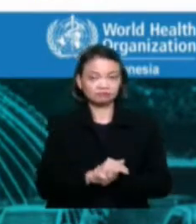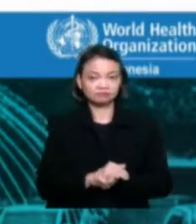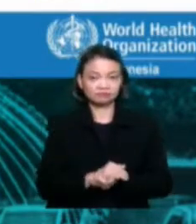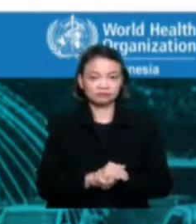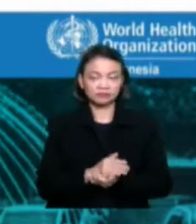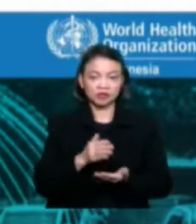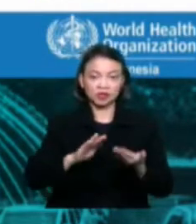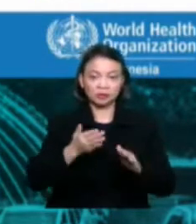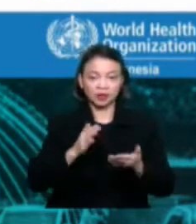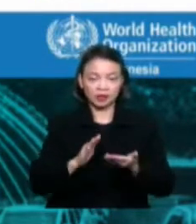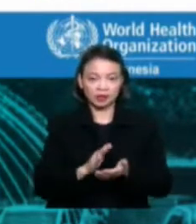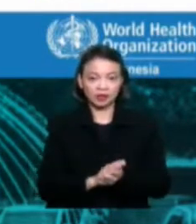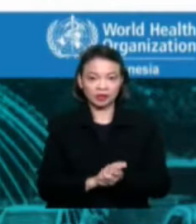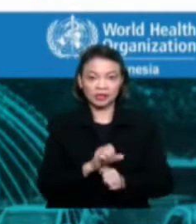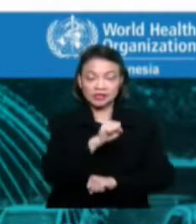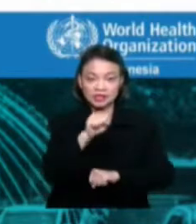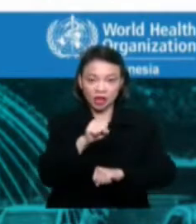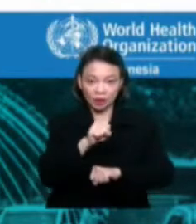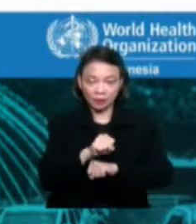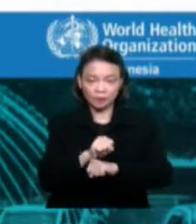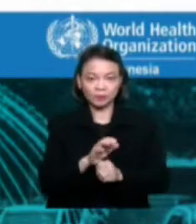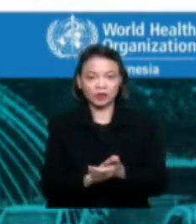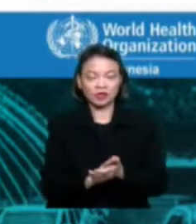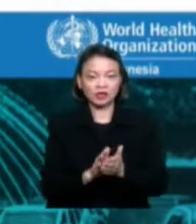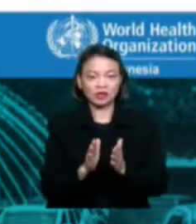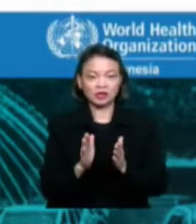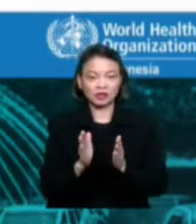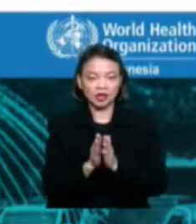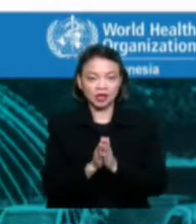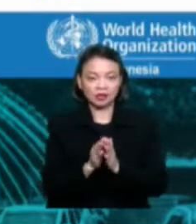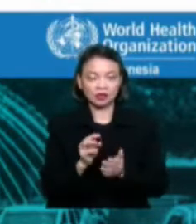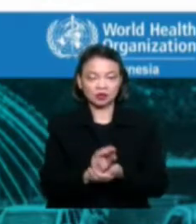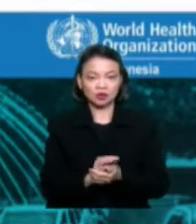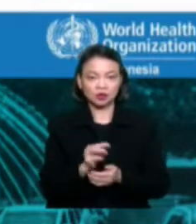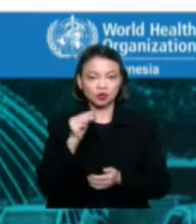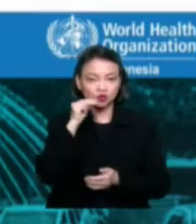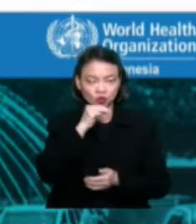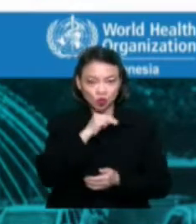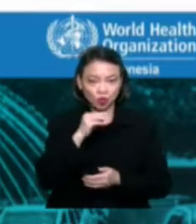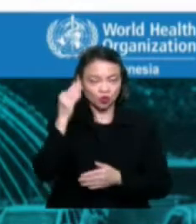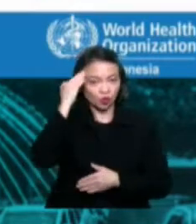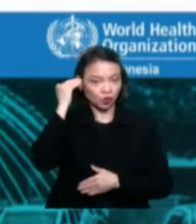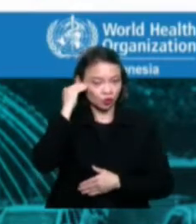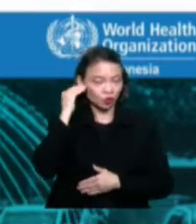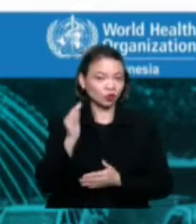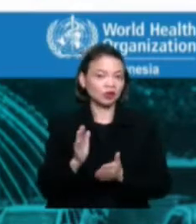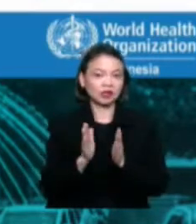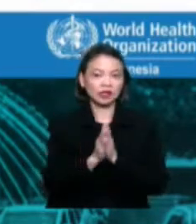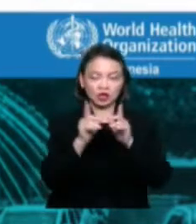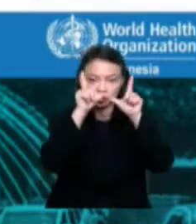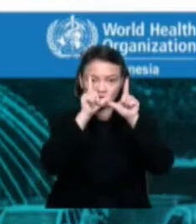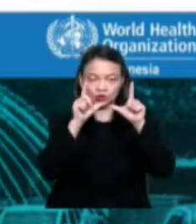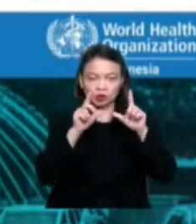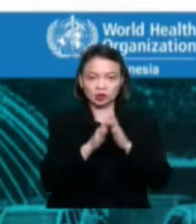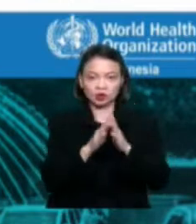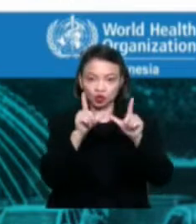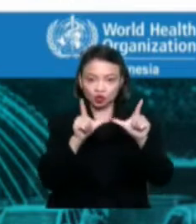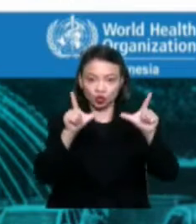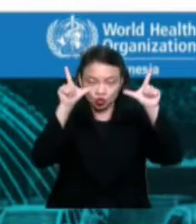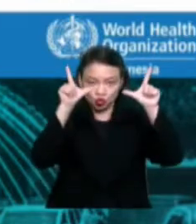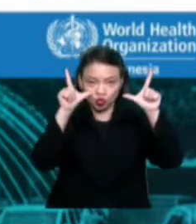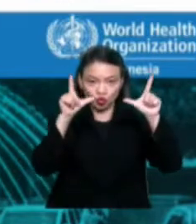in South Korea, or Tokyo in Japan? That's our goal. So quality is about doing it right. Jakarta has done a good job